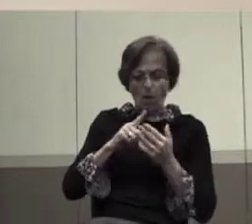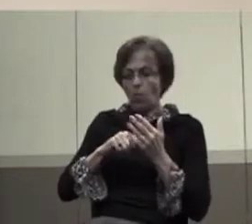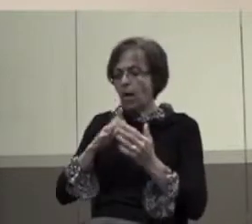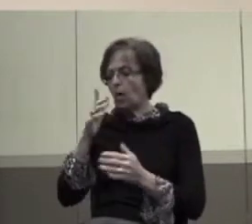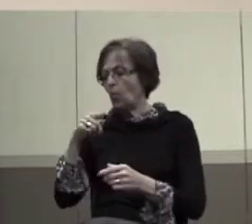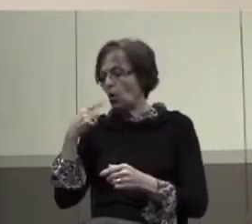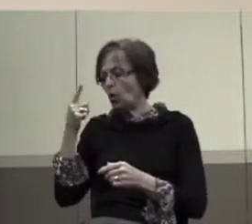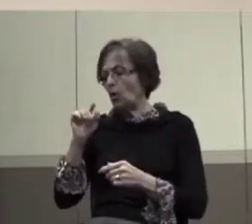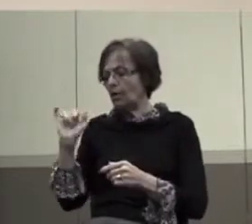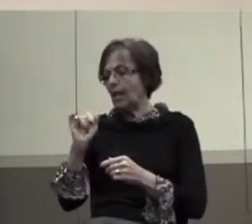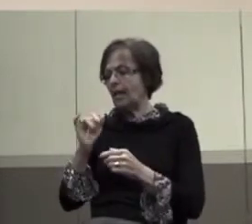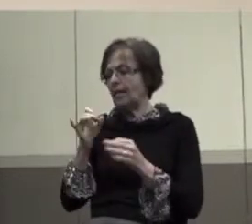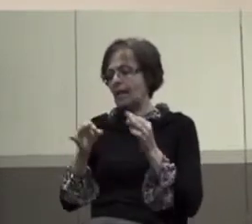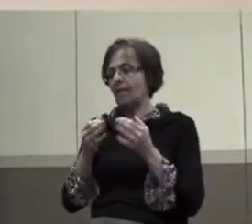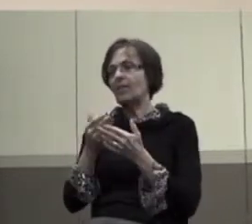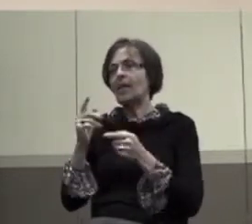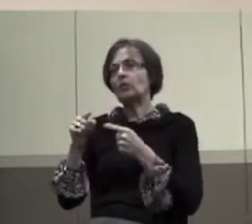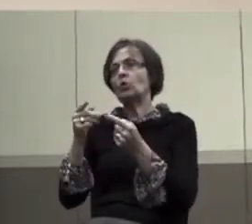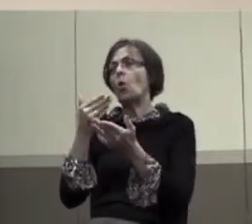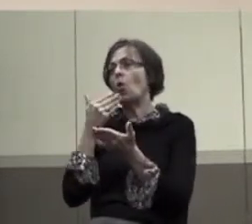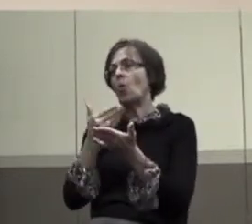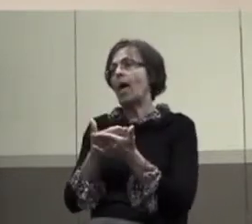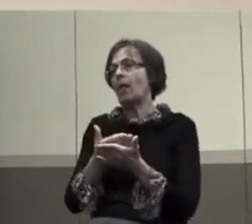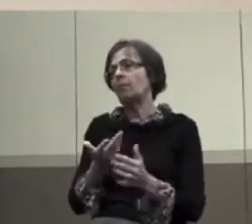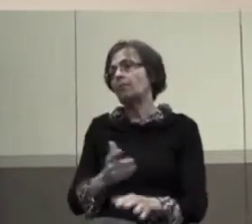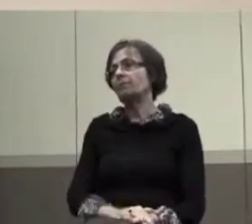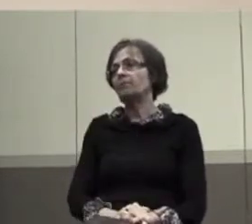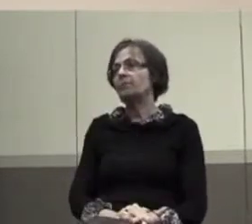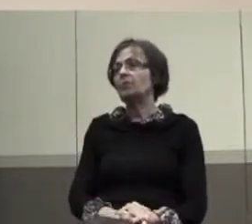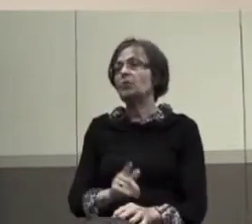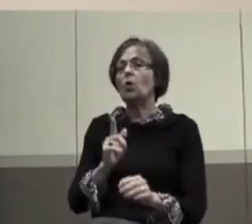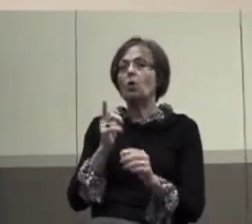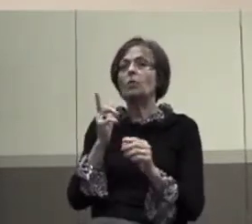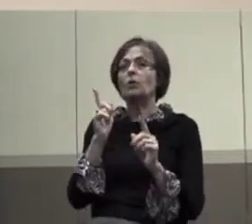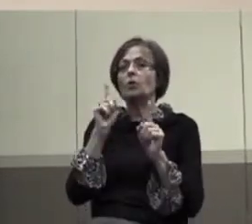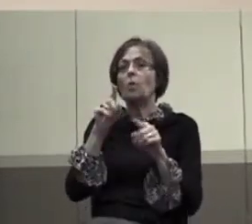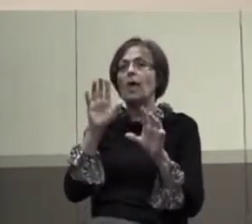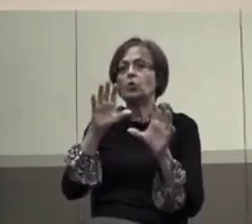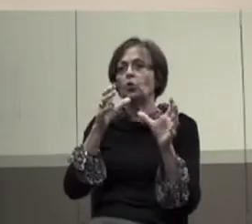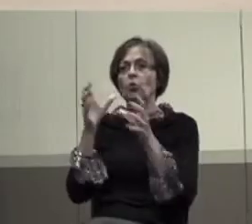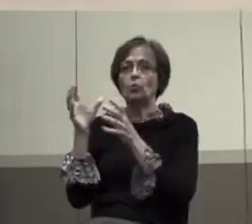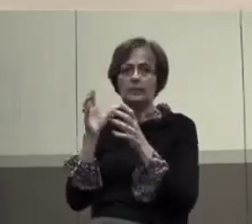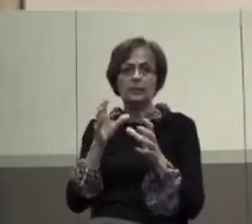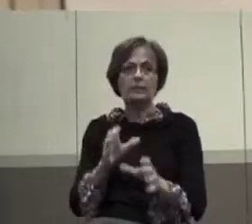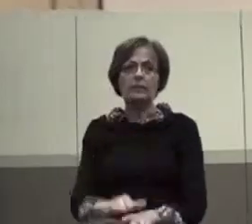like if things were going well. All right? So get back in your groups and try another one.